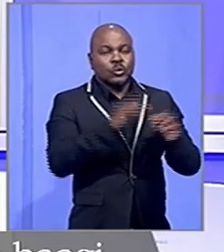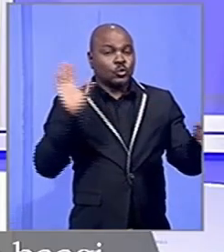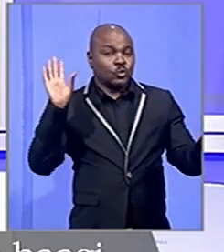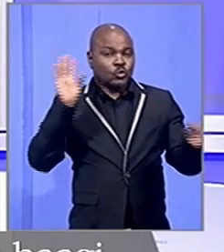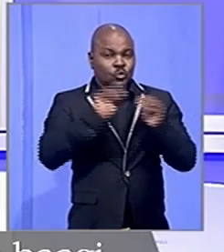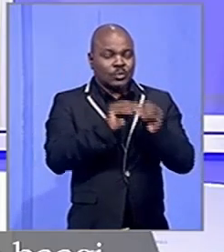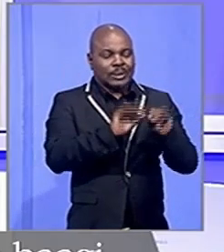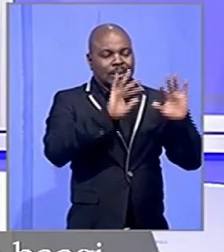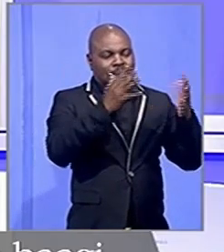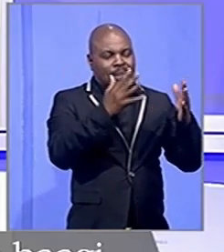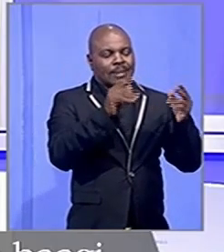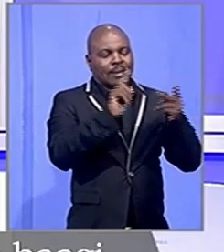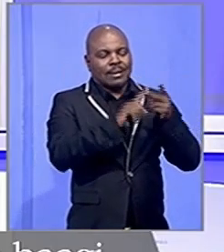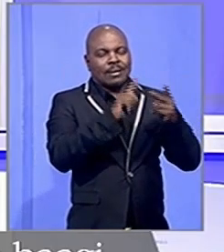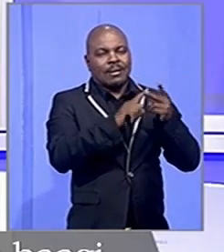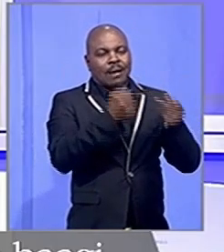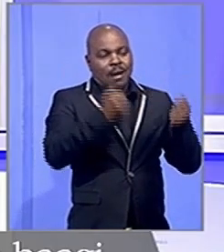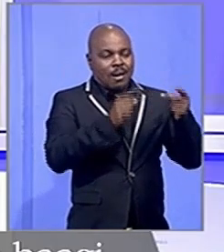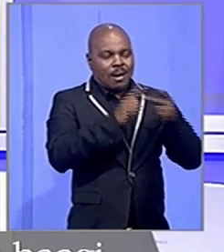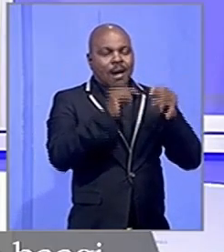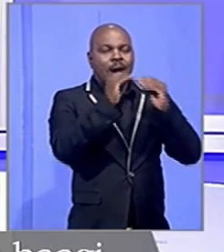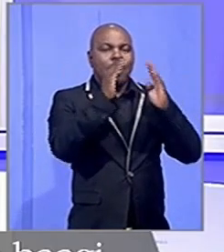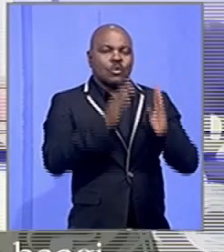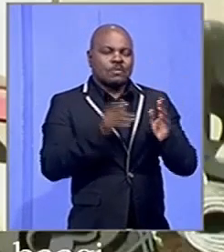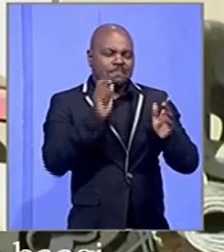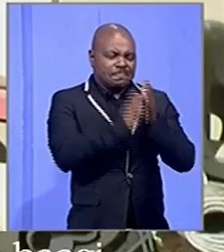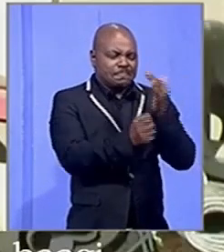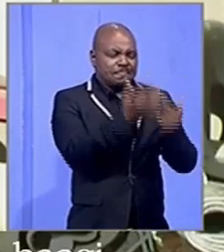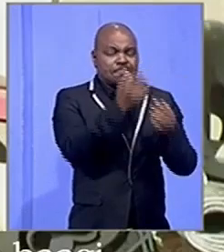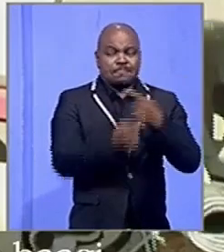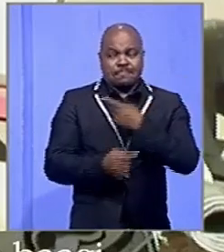10 go akaretsa le matlo.